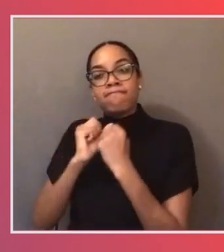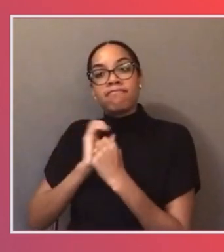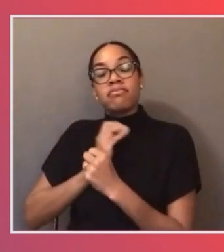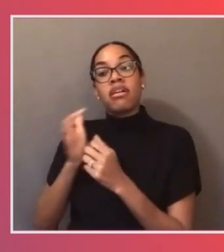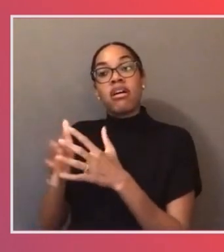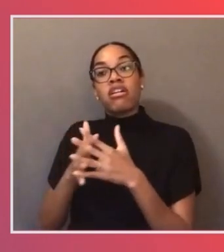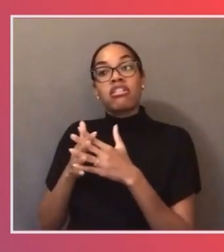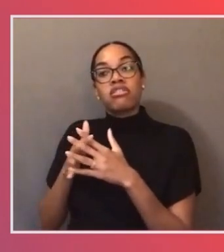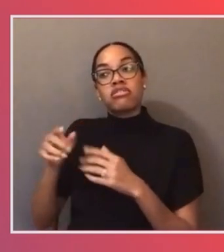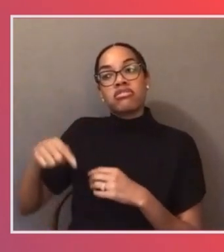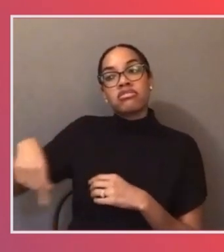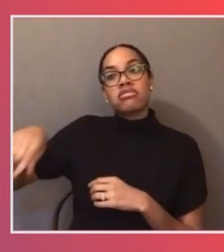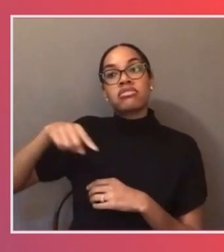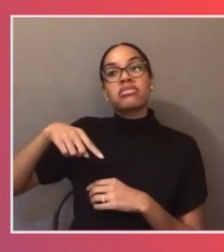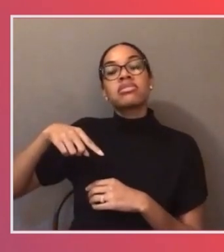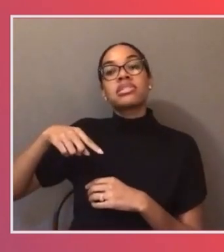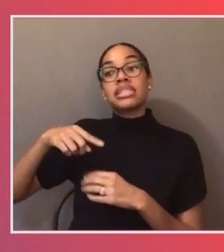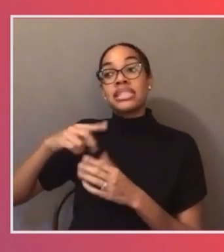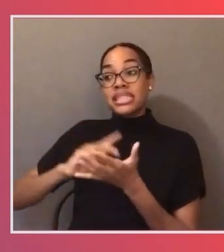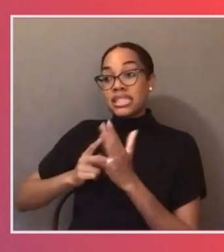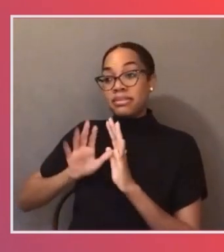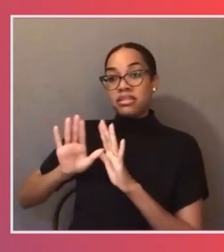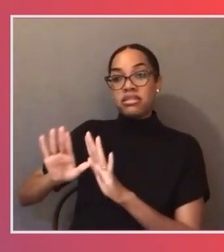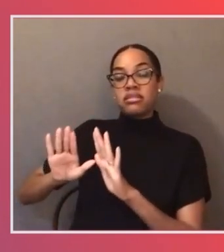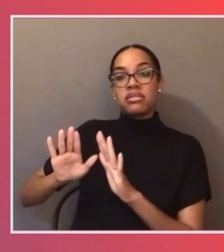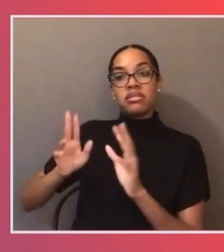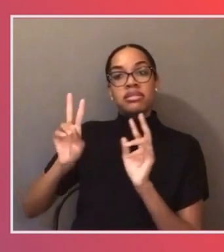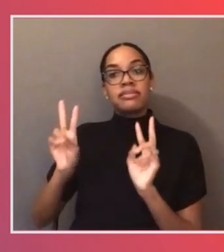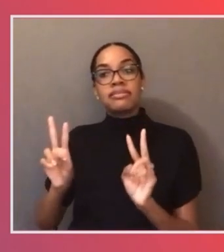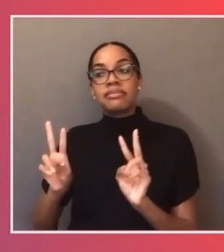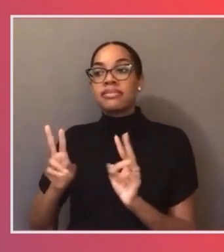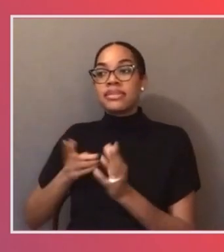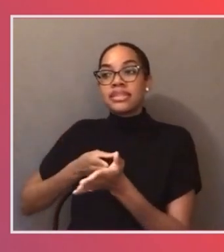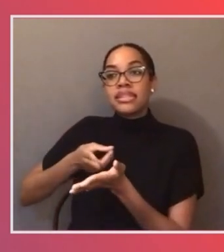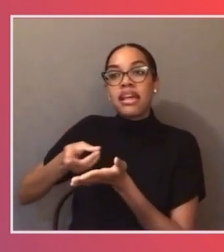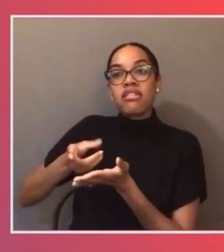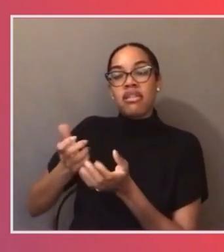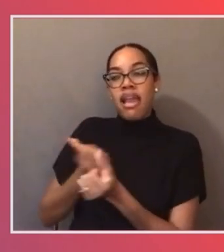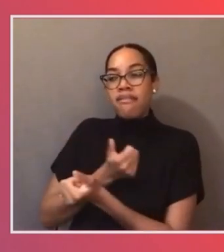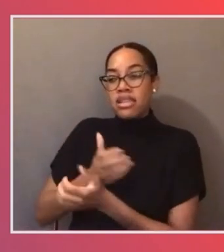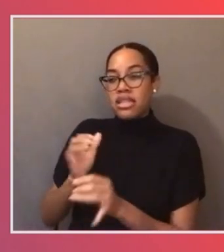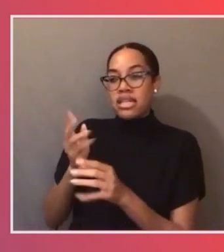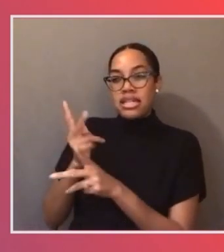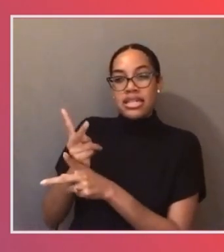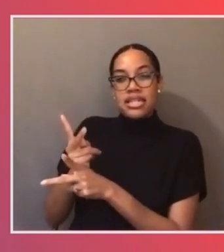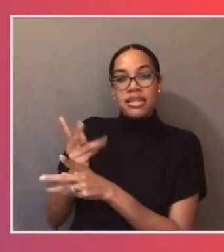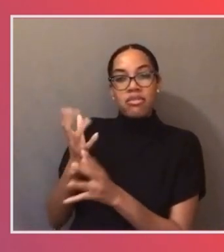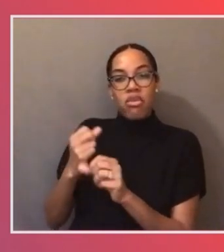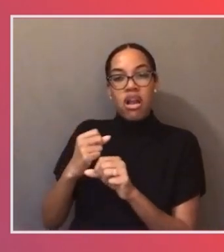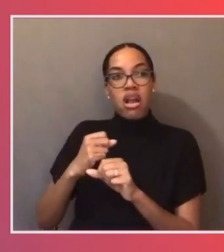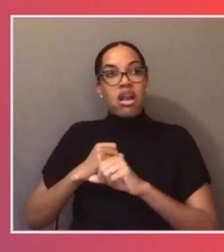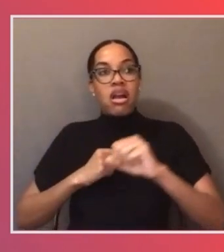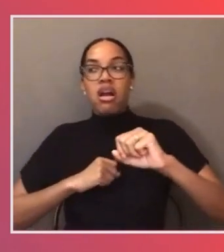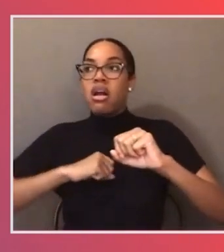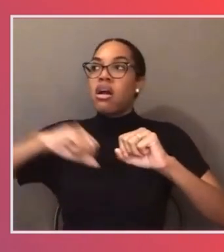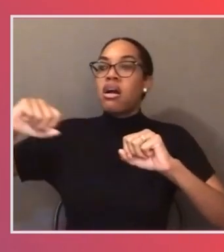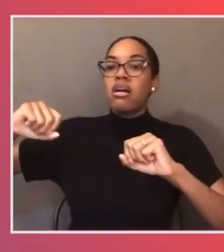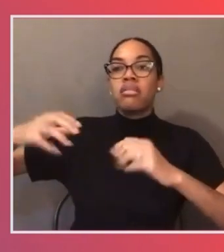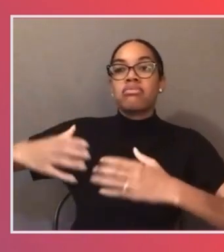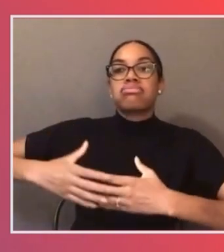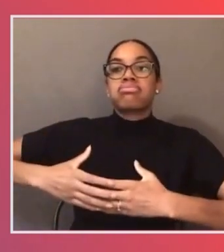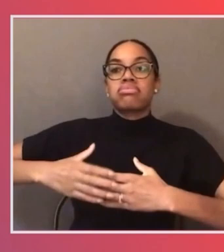and fight for the values we hold dear. And, you know, so I think about that in terms of what the characters do in the show.